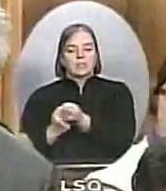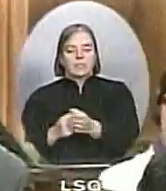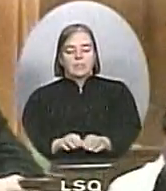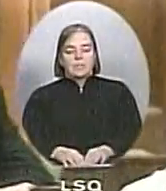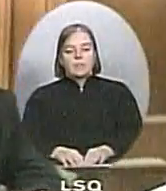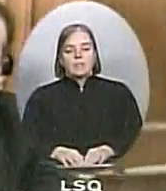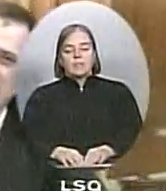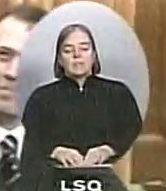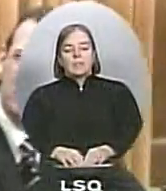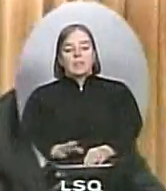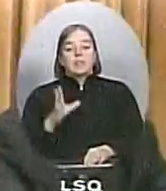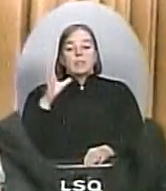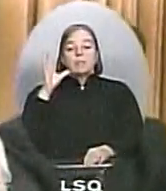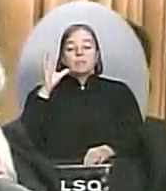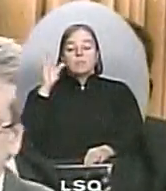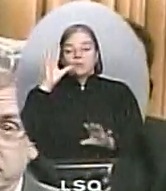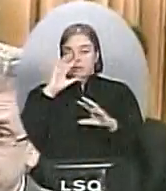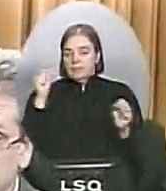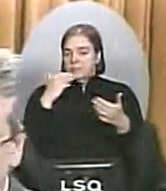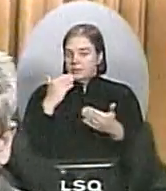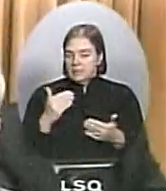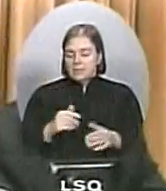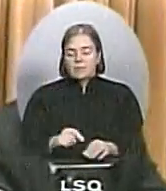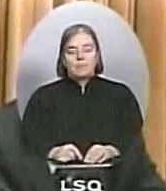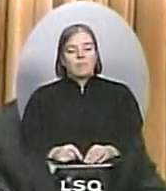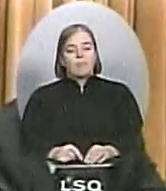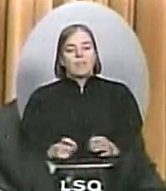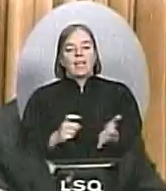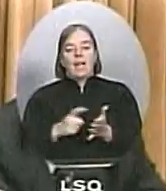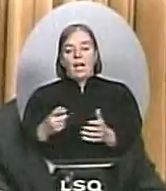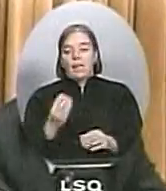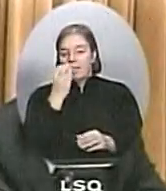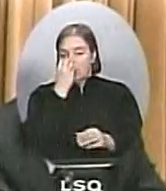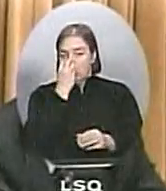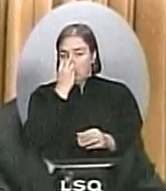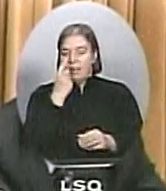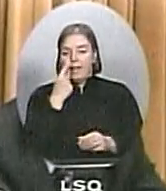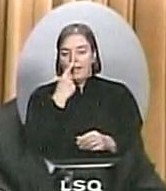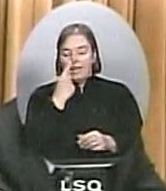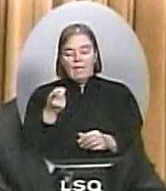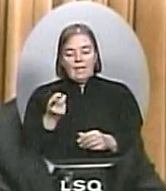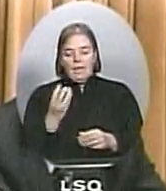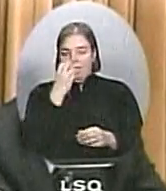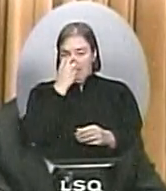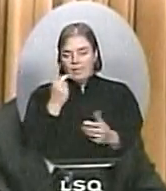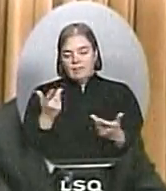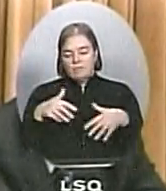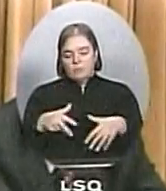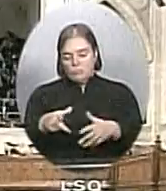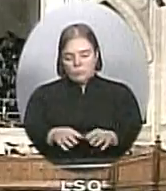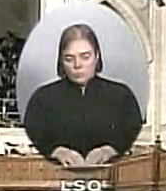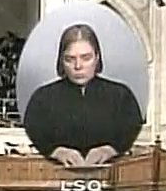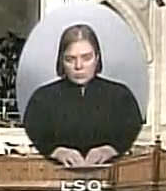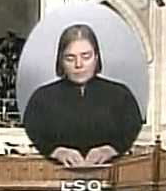even when he does have his clown nose on, he still doesn't really make any sense. I'd like to ask, Mr. Speaker,